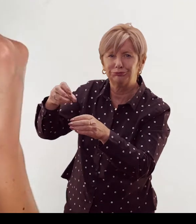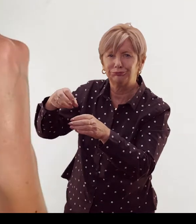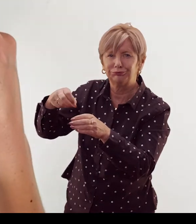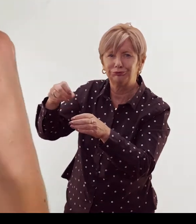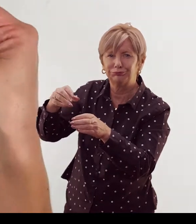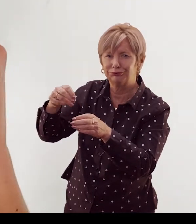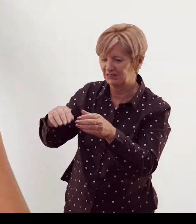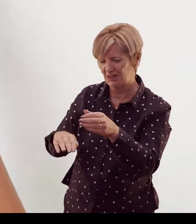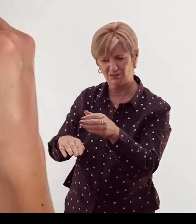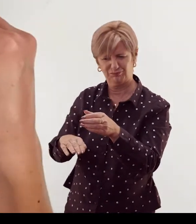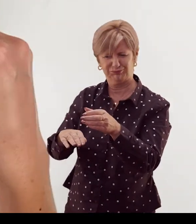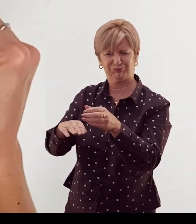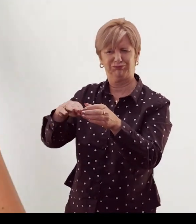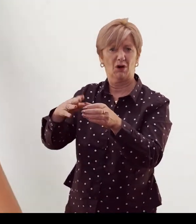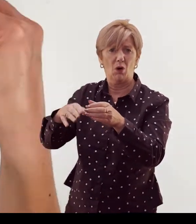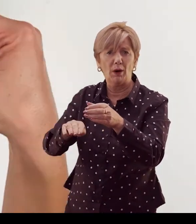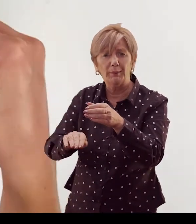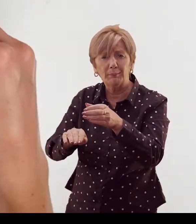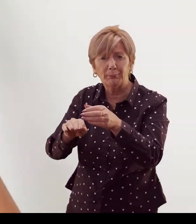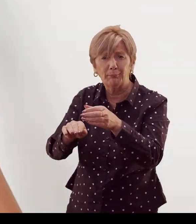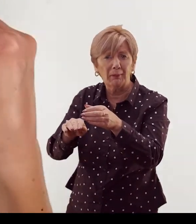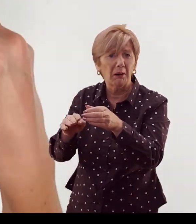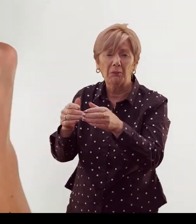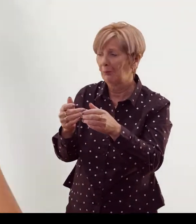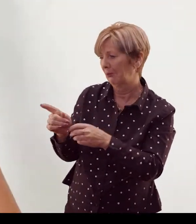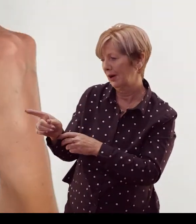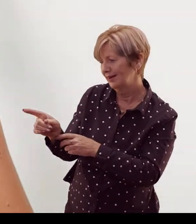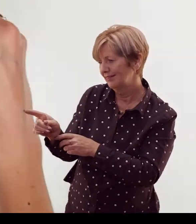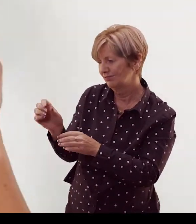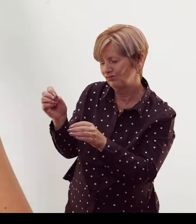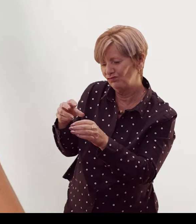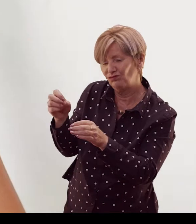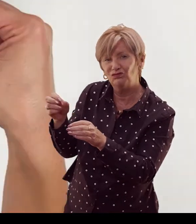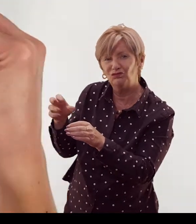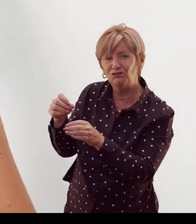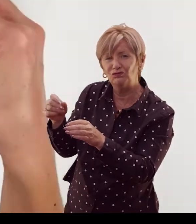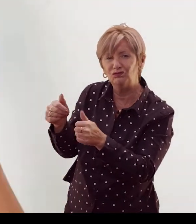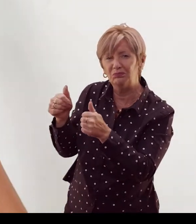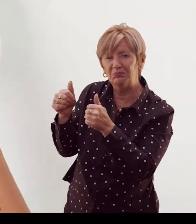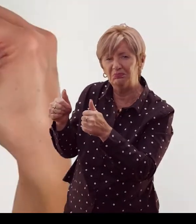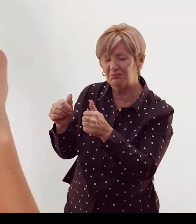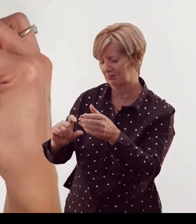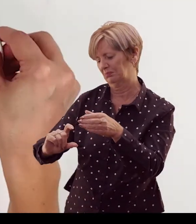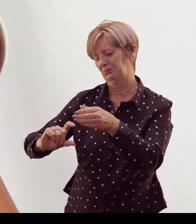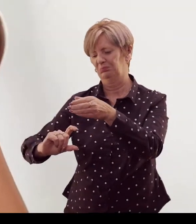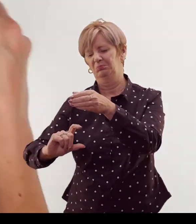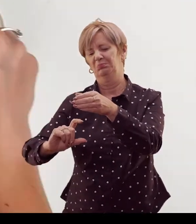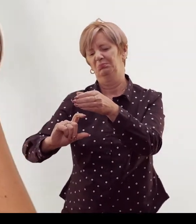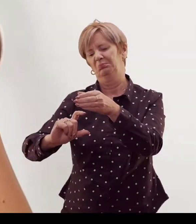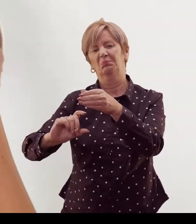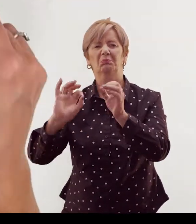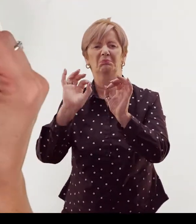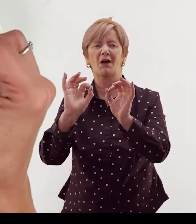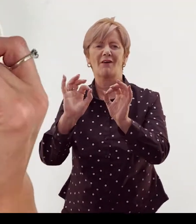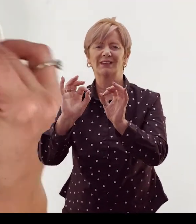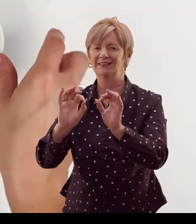as much as you like, however about 1 centimetre of rice and about 2 centimetres of pasta should be perfect. Once